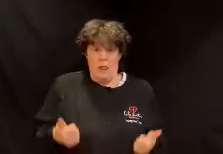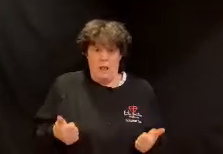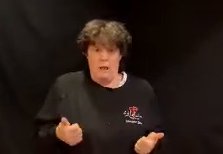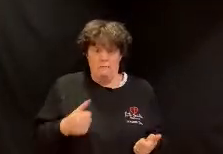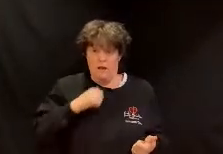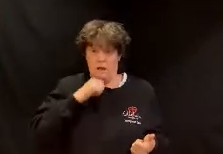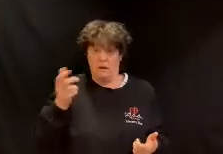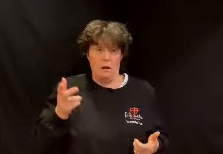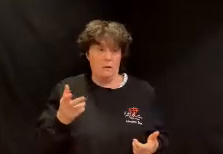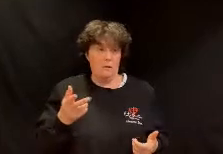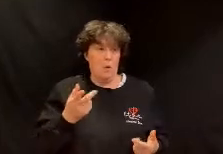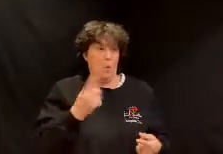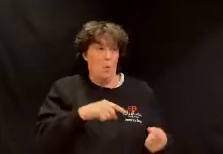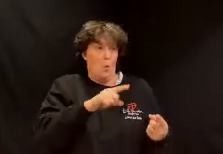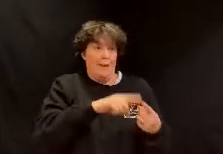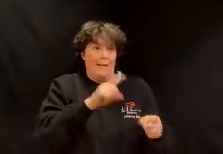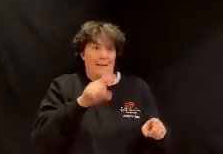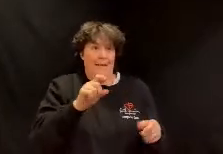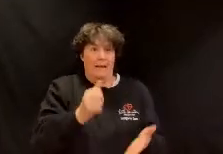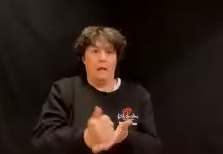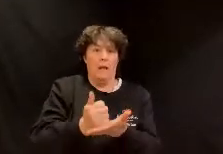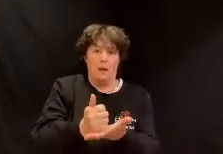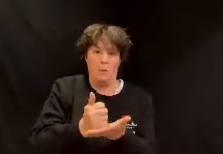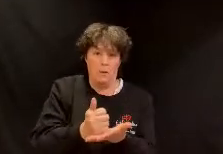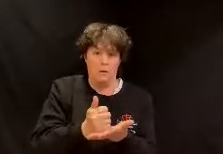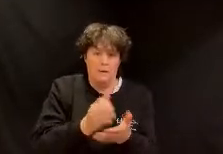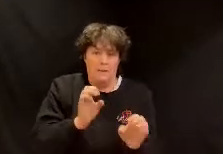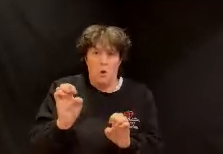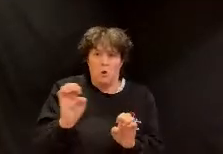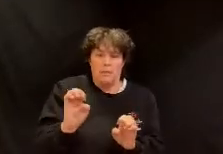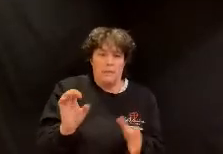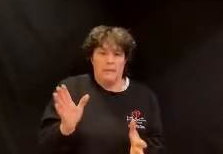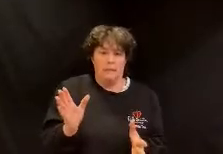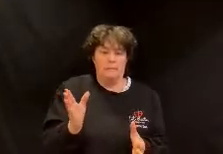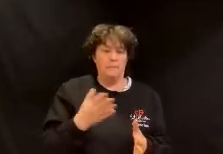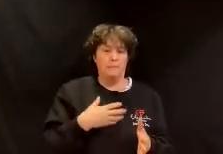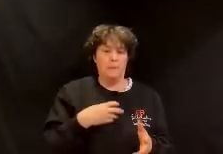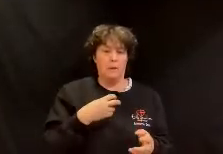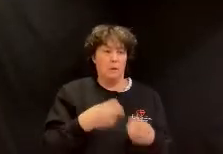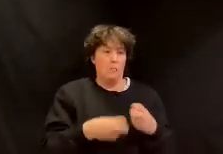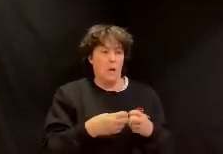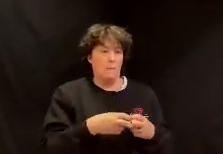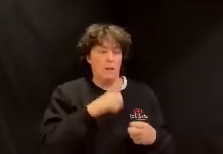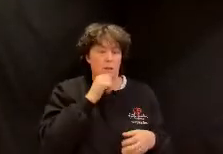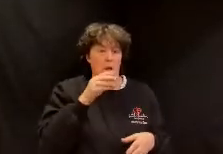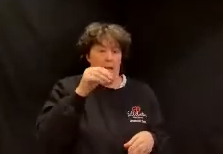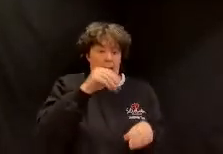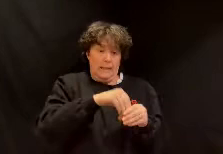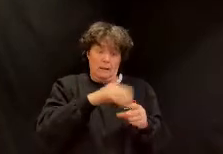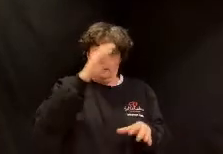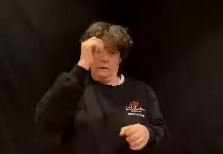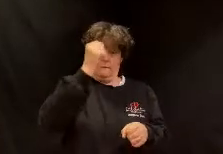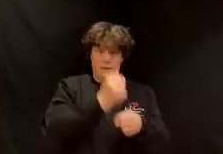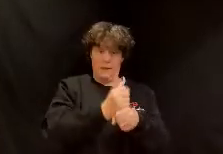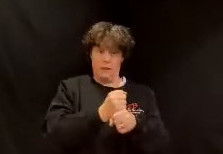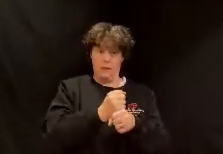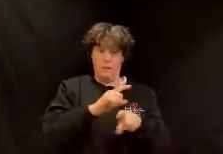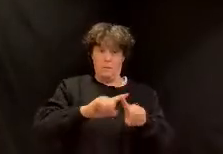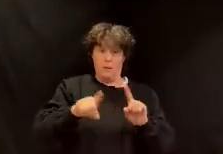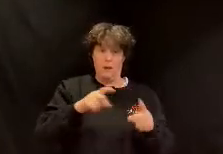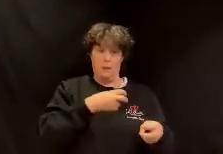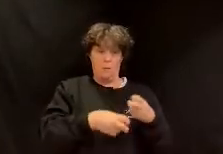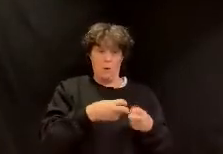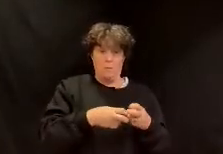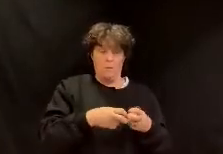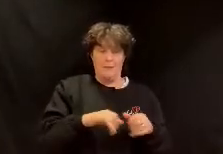tool. Now listen to me now, because the problem is not with your faith. The problem is with the use of